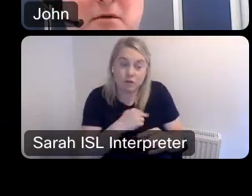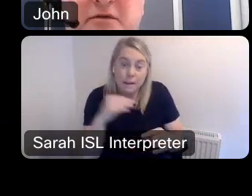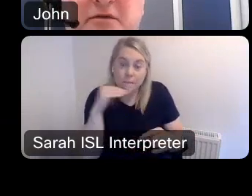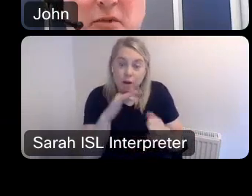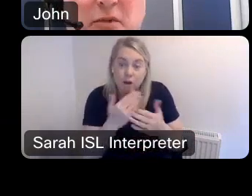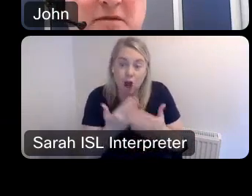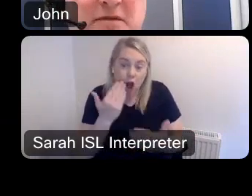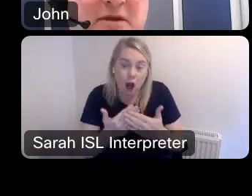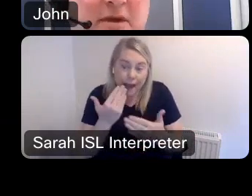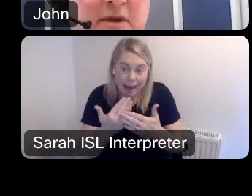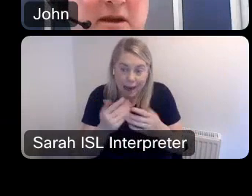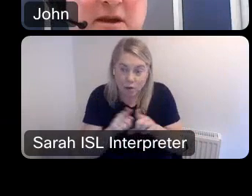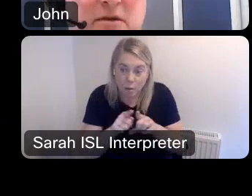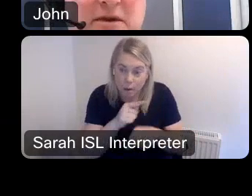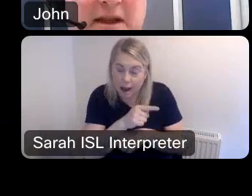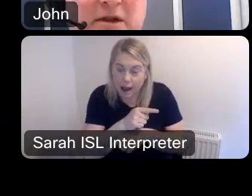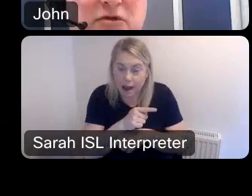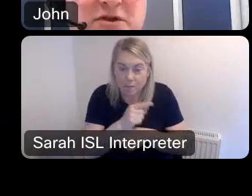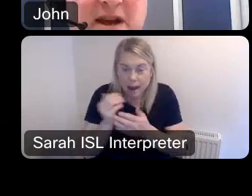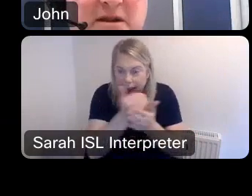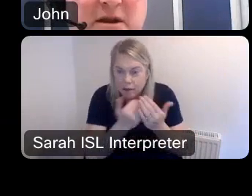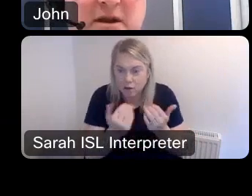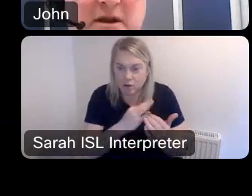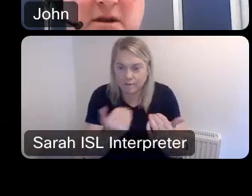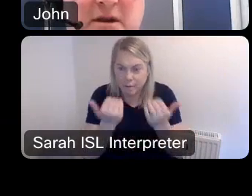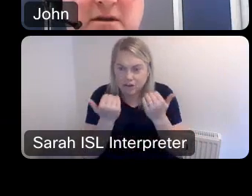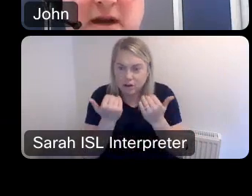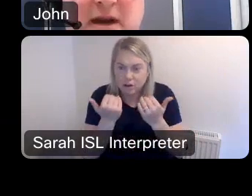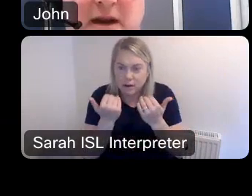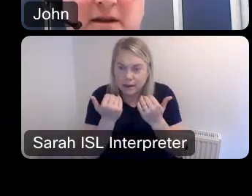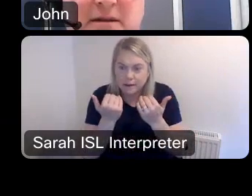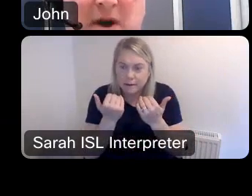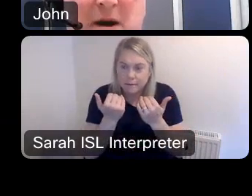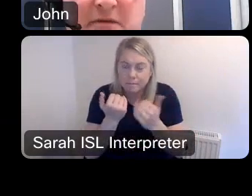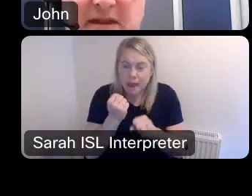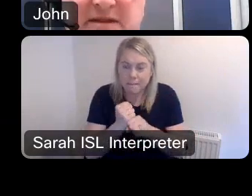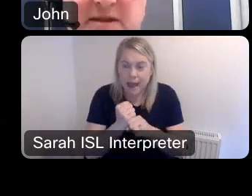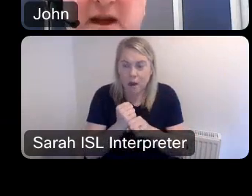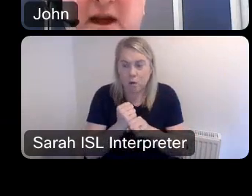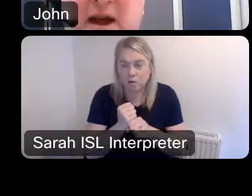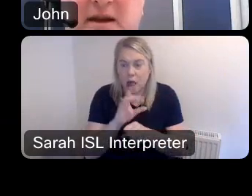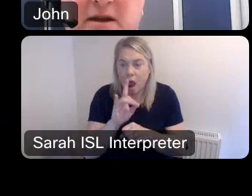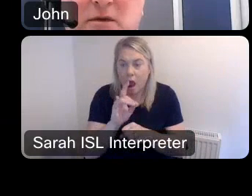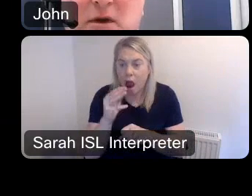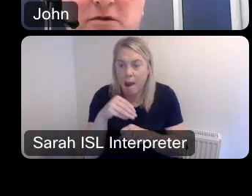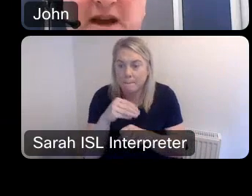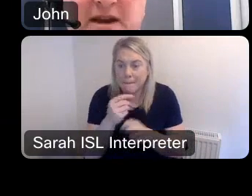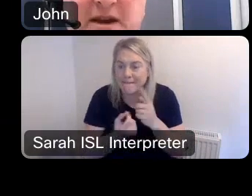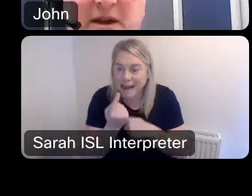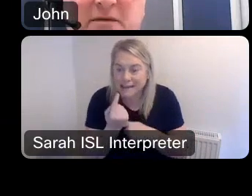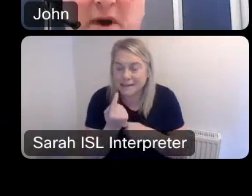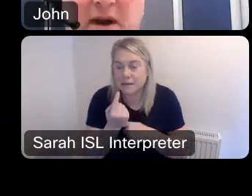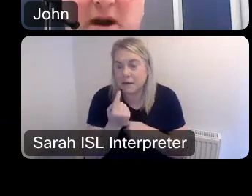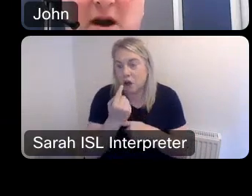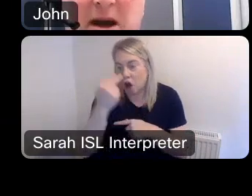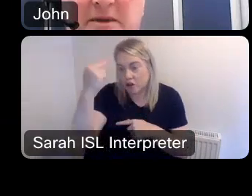from the point of view of creating, gathering good data on harm events, understanding kind